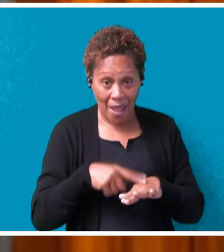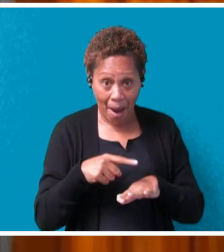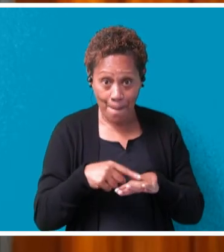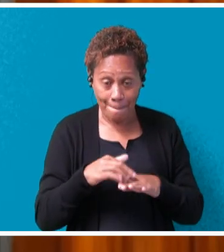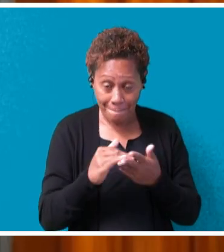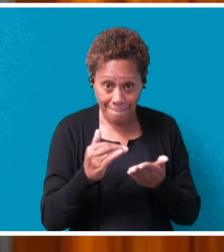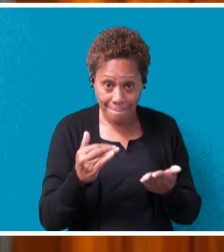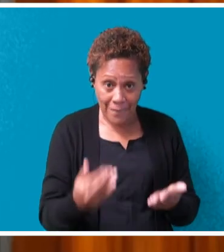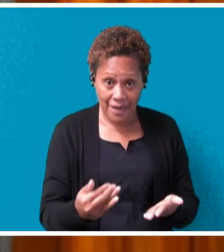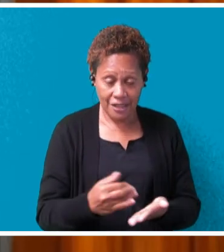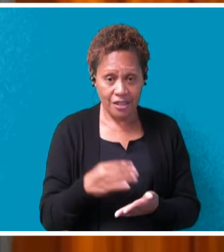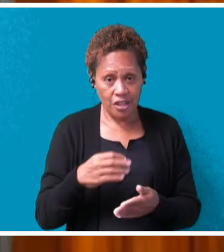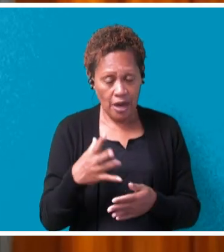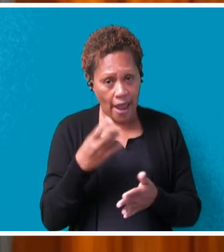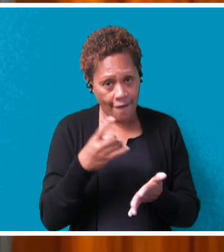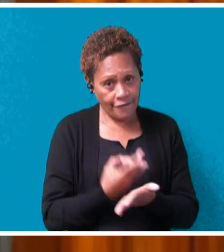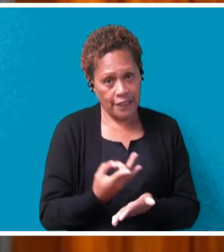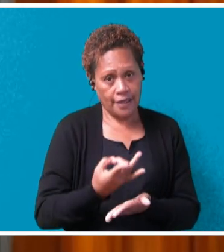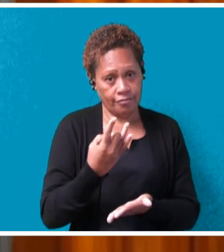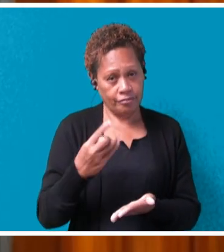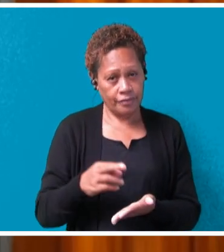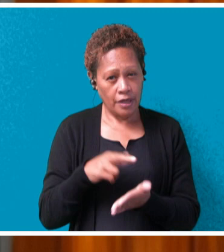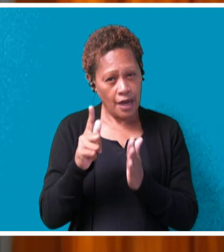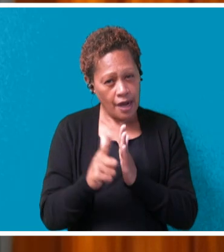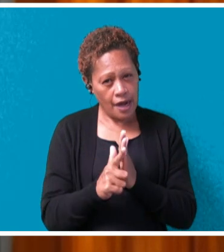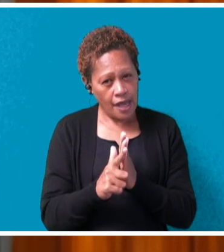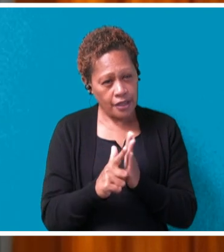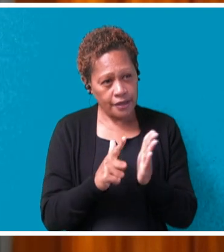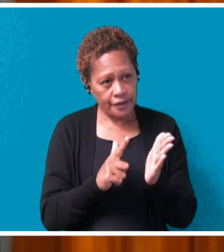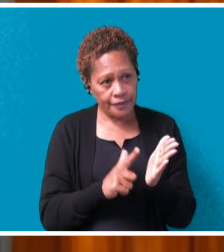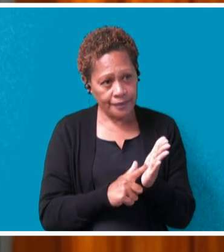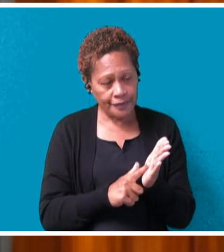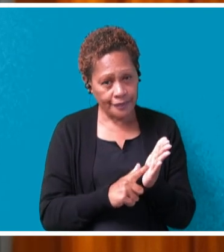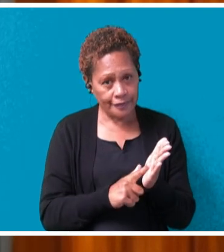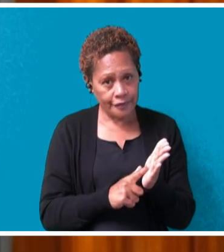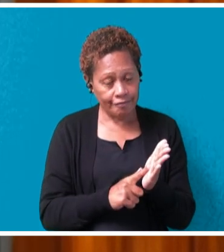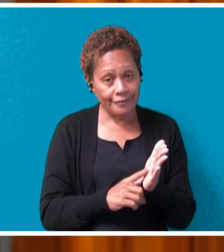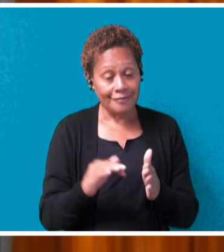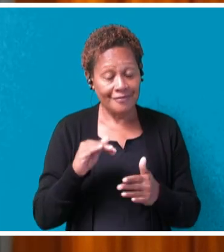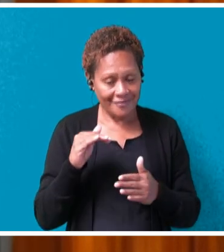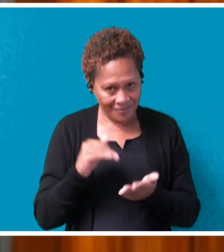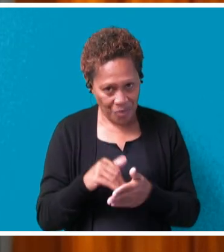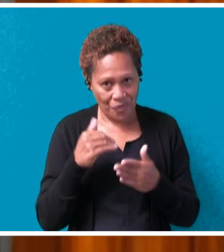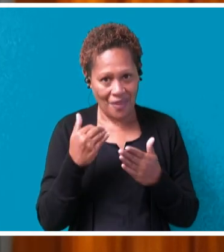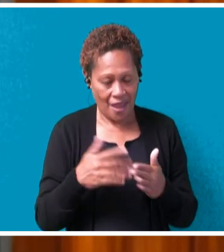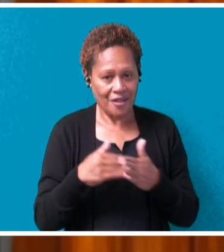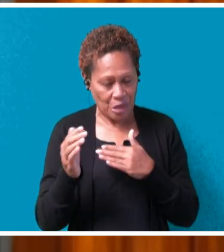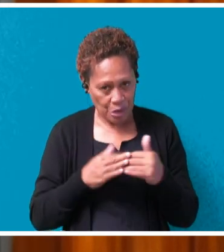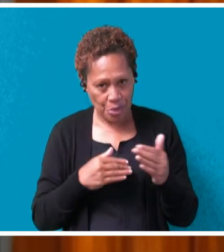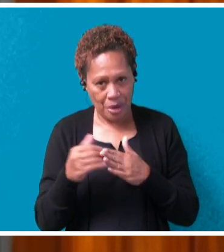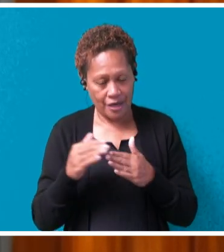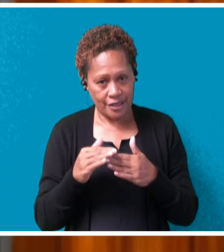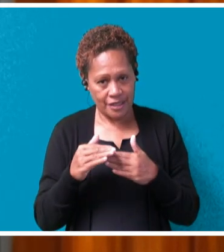new insolvency and financial rehabilitation legislation, while effectively managing insolvency and liquidation